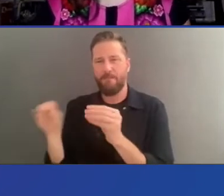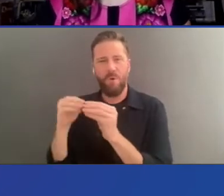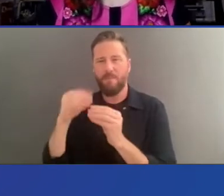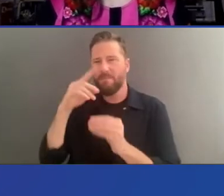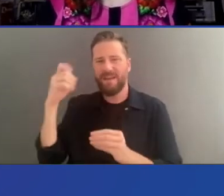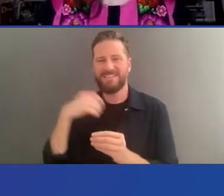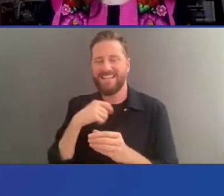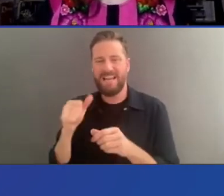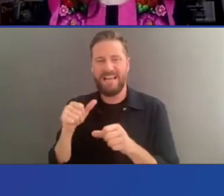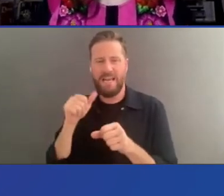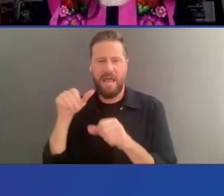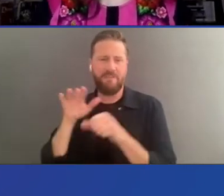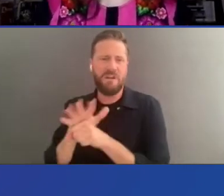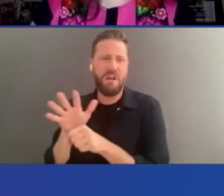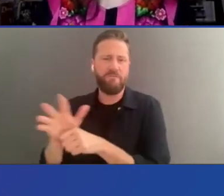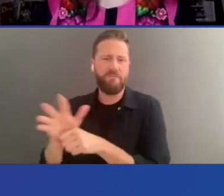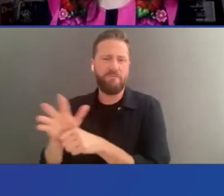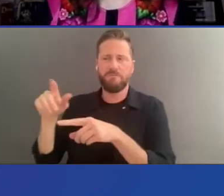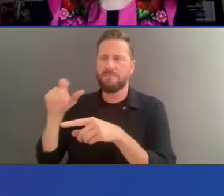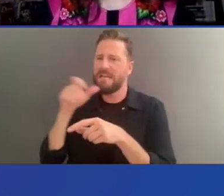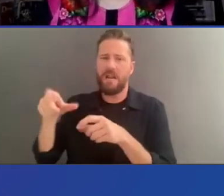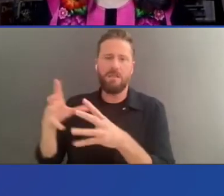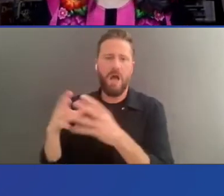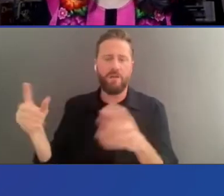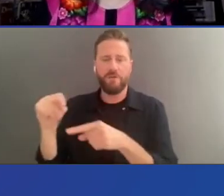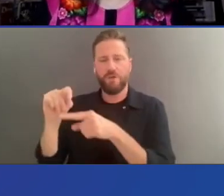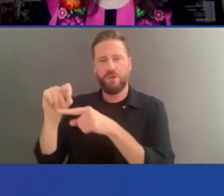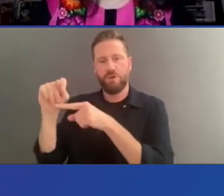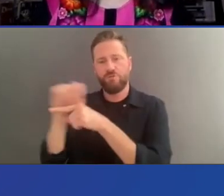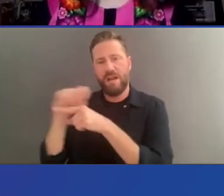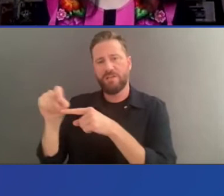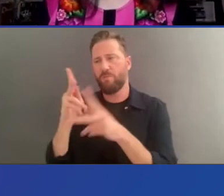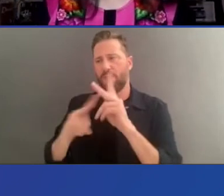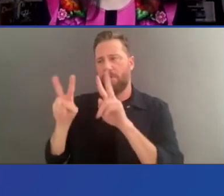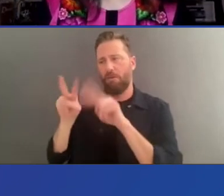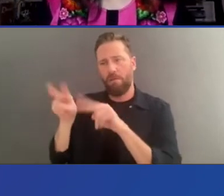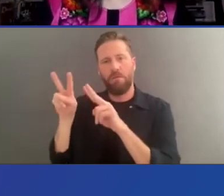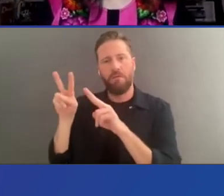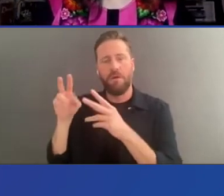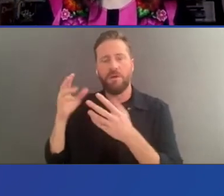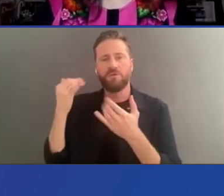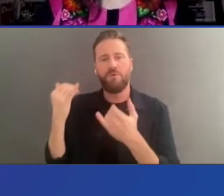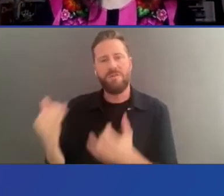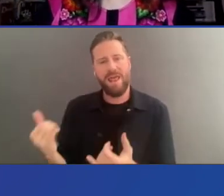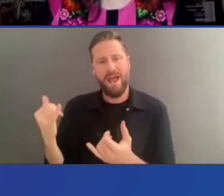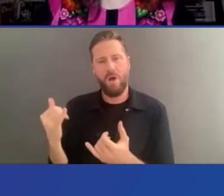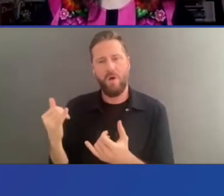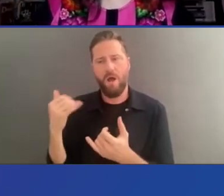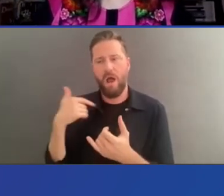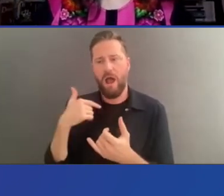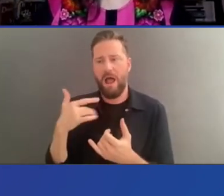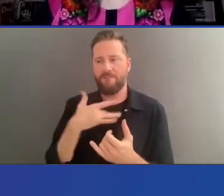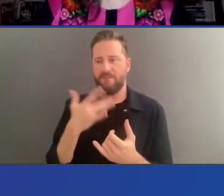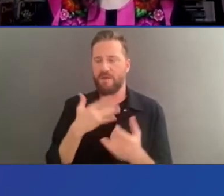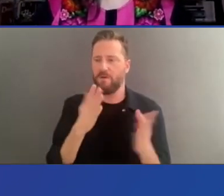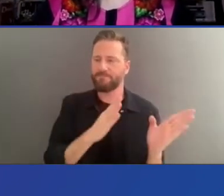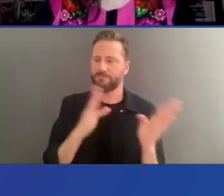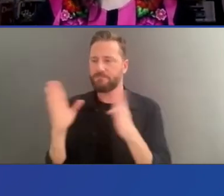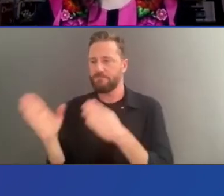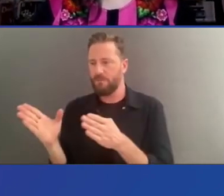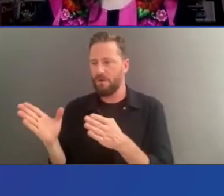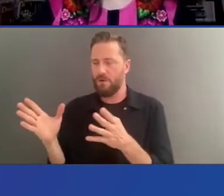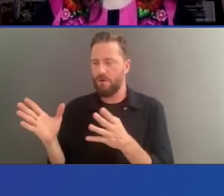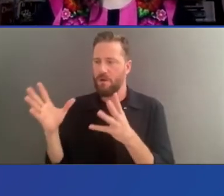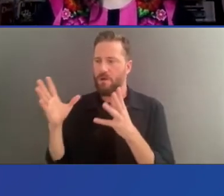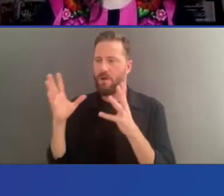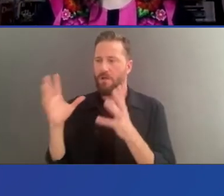much training, so on and so forth. So from there, we also now are kind of on this space over here where